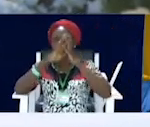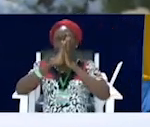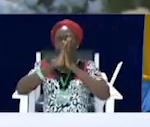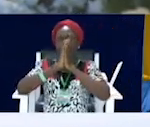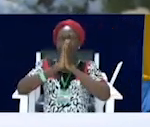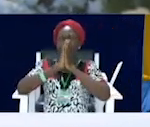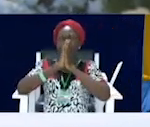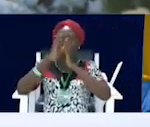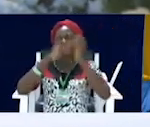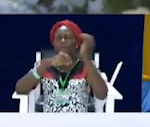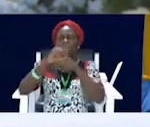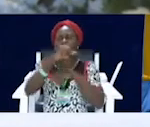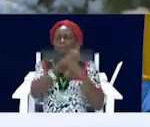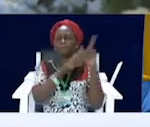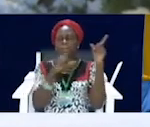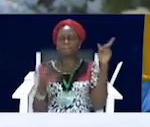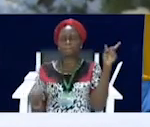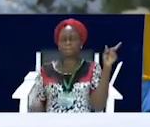Father. Oh Lord,